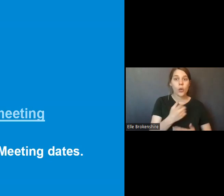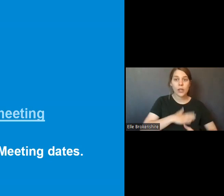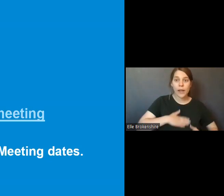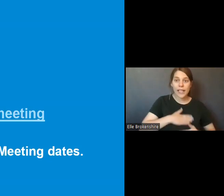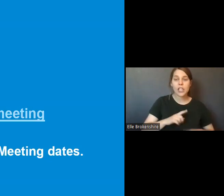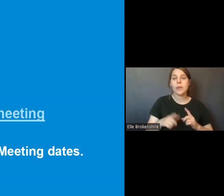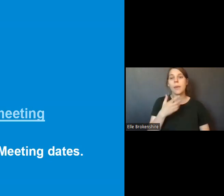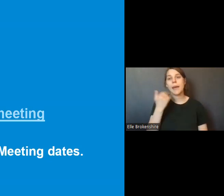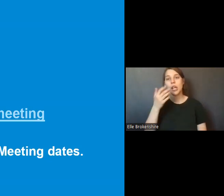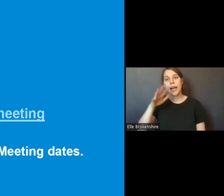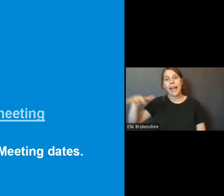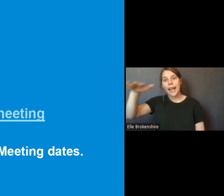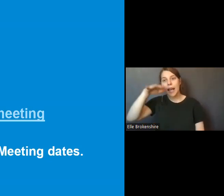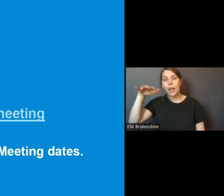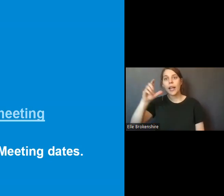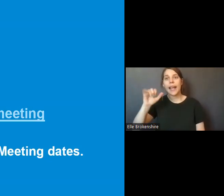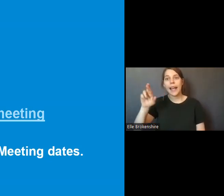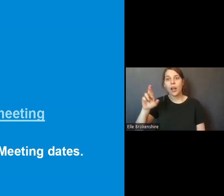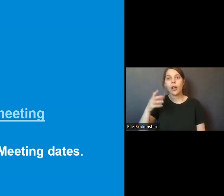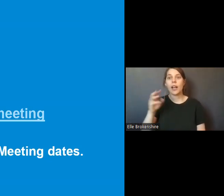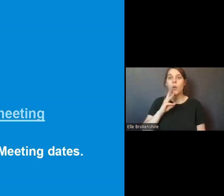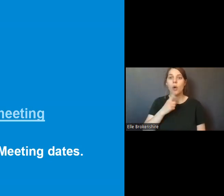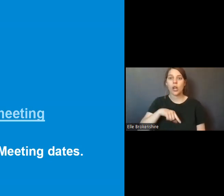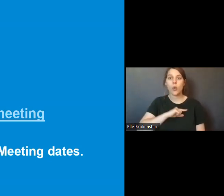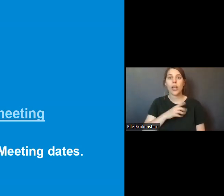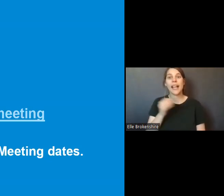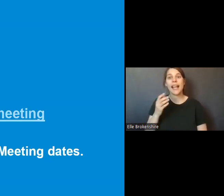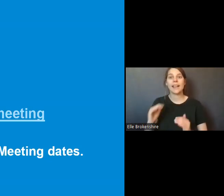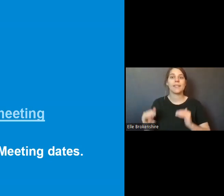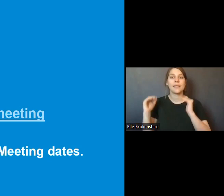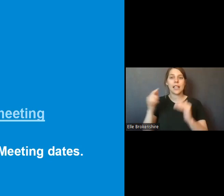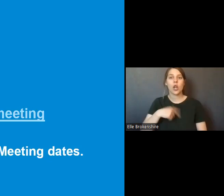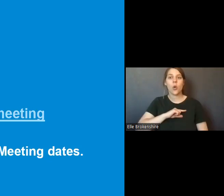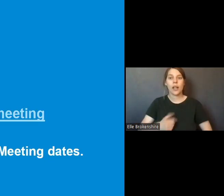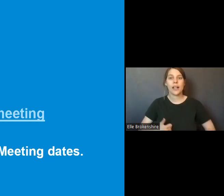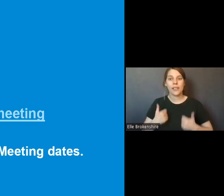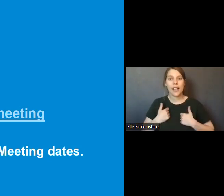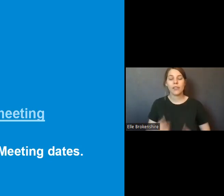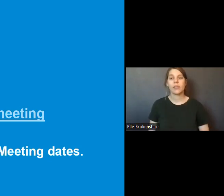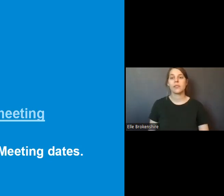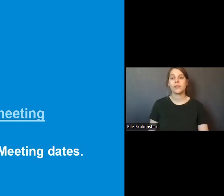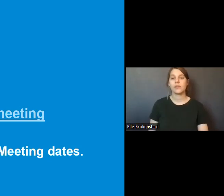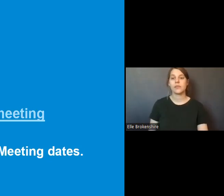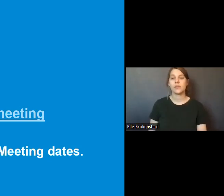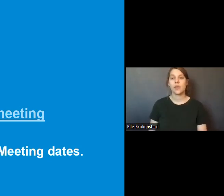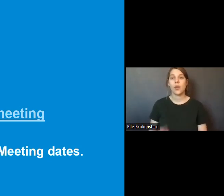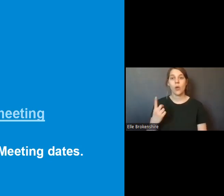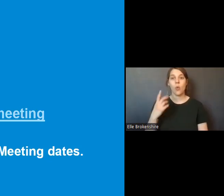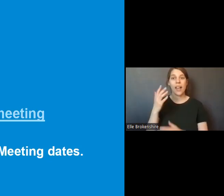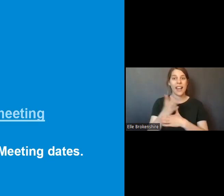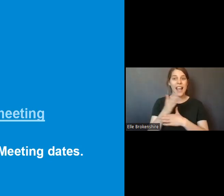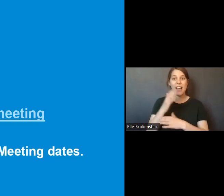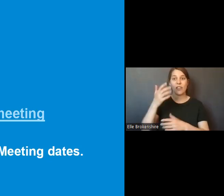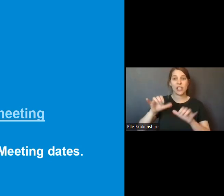and water quality while enhancing quality of life. Just one average sized tree produces enough oxygen for 2 adults. The